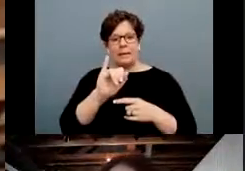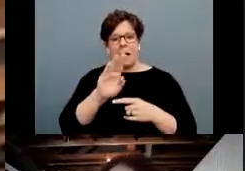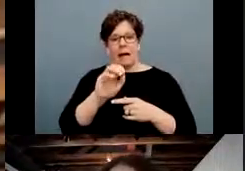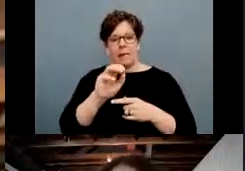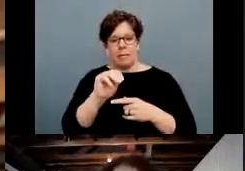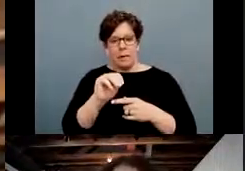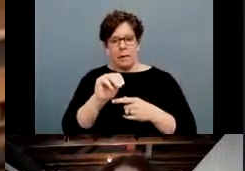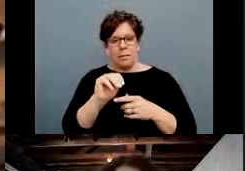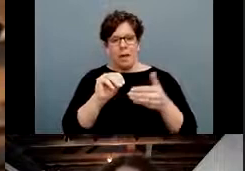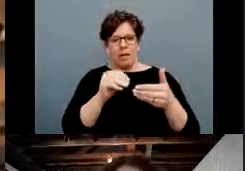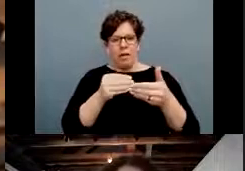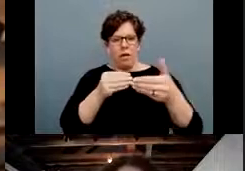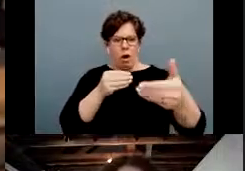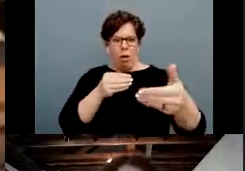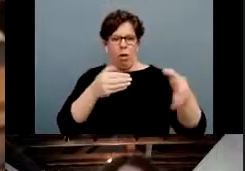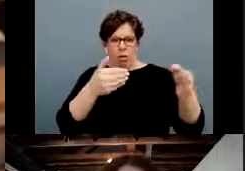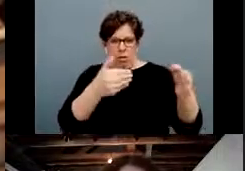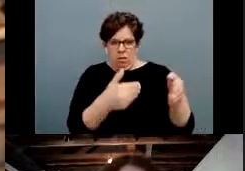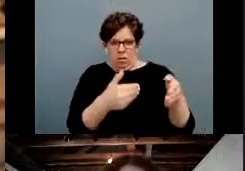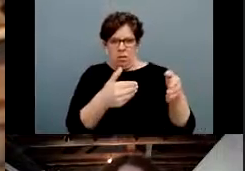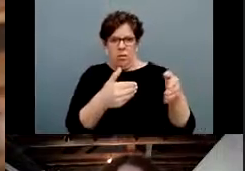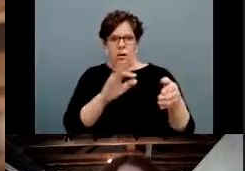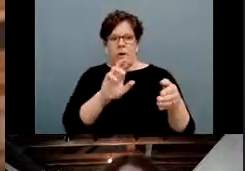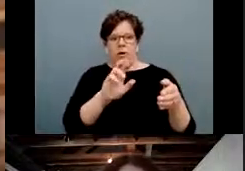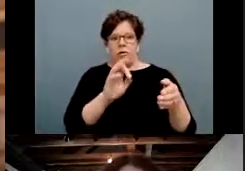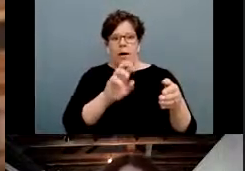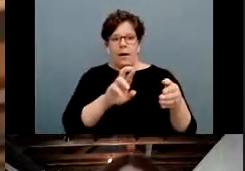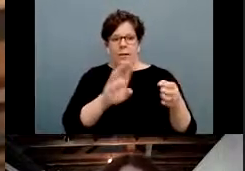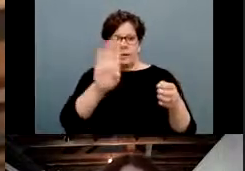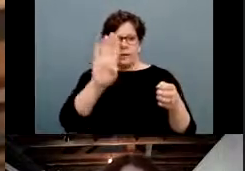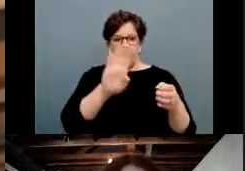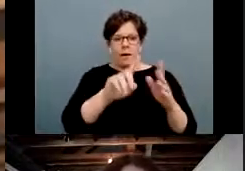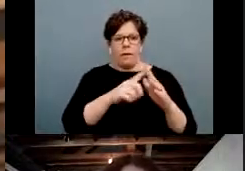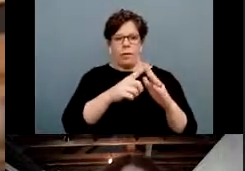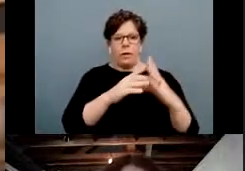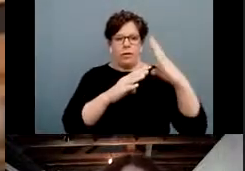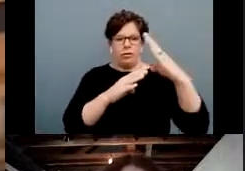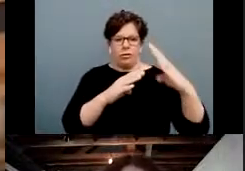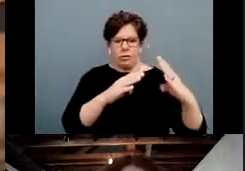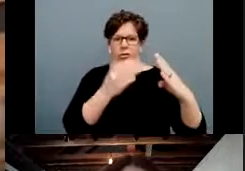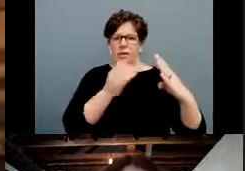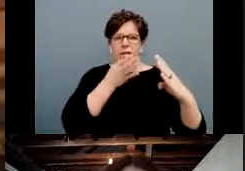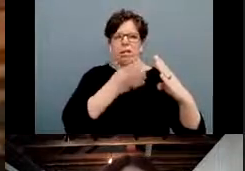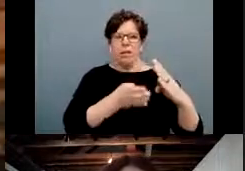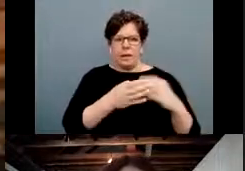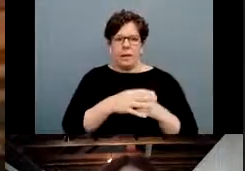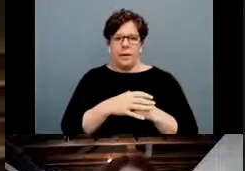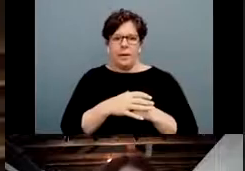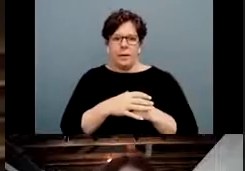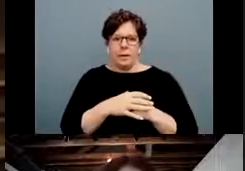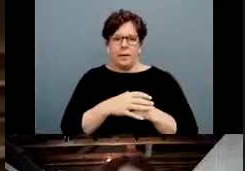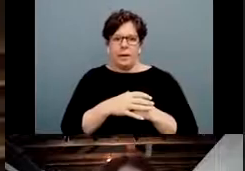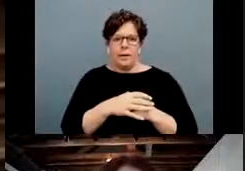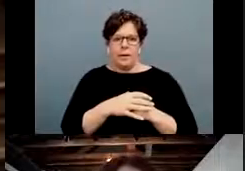far wall, above which the rafters of the original roof are still in place. So those are